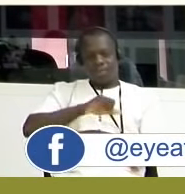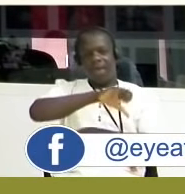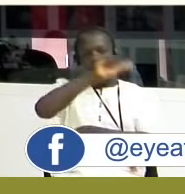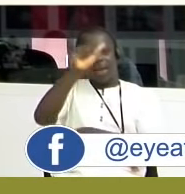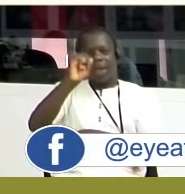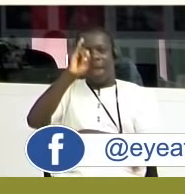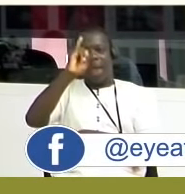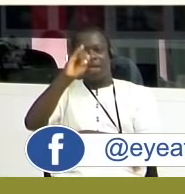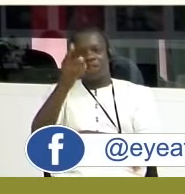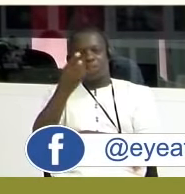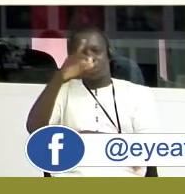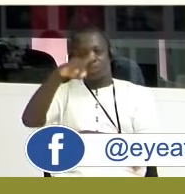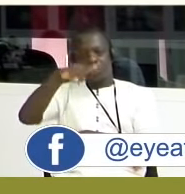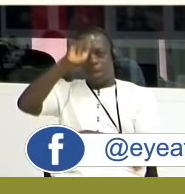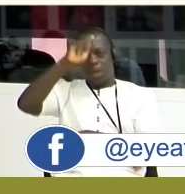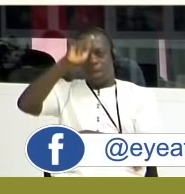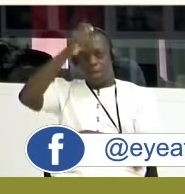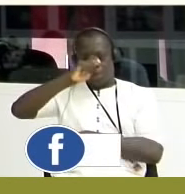on actions.